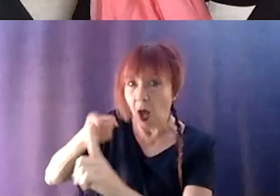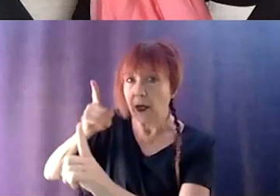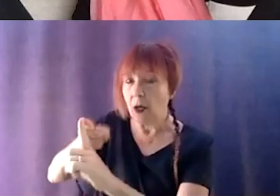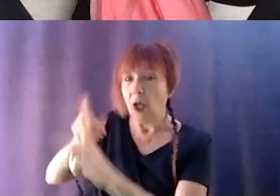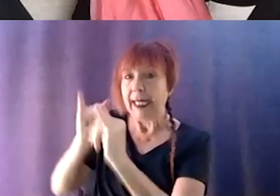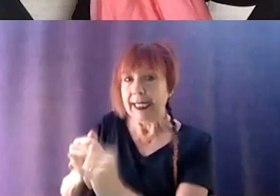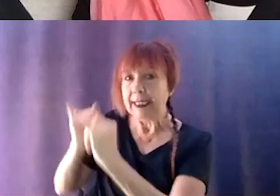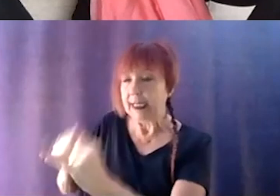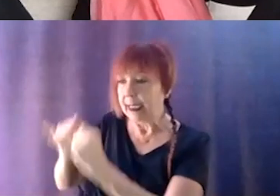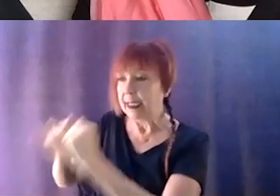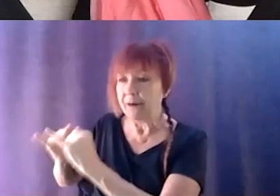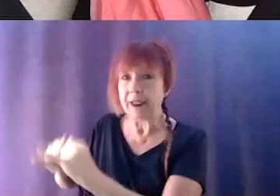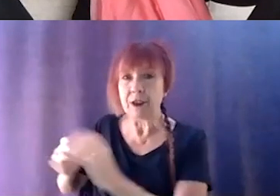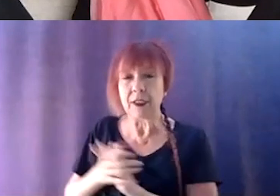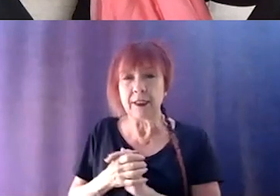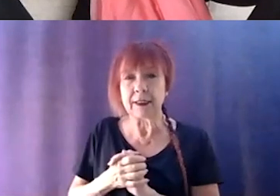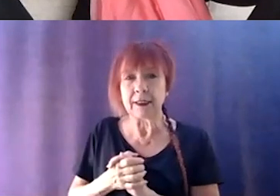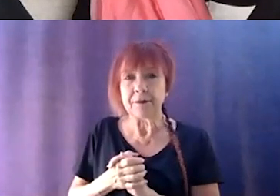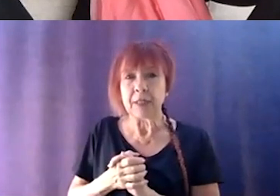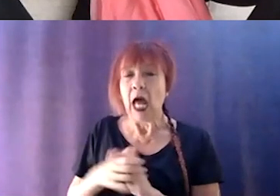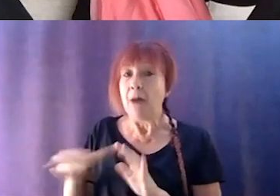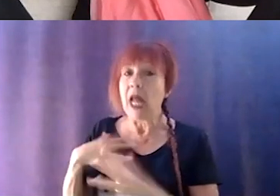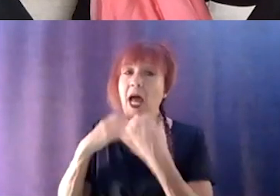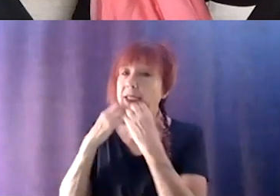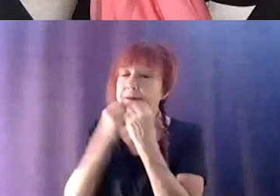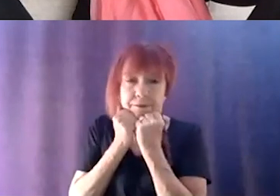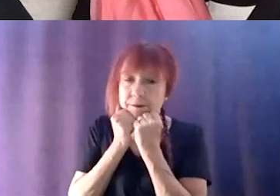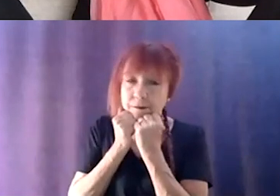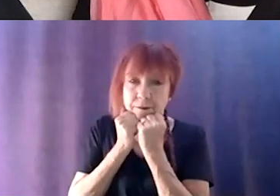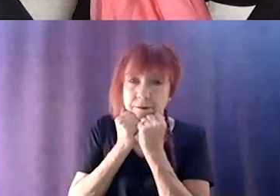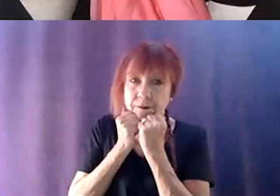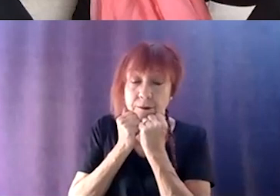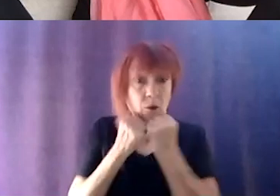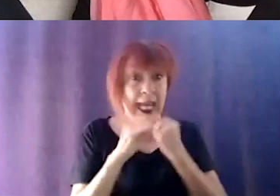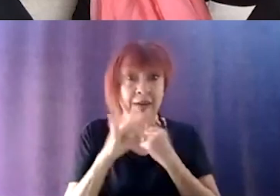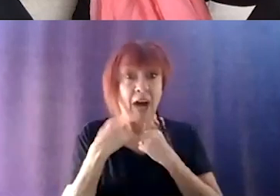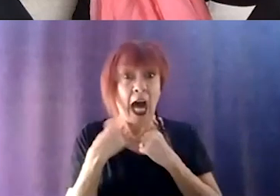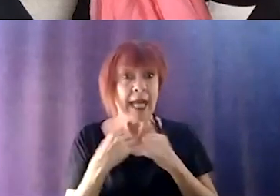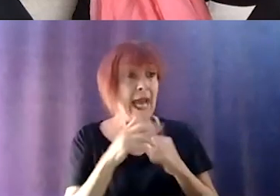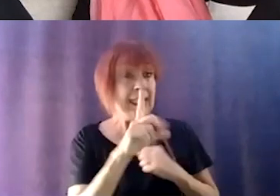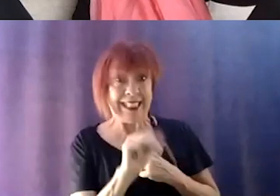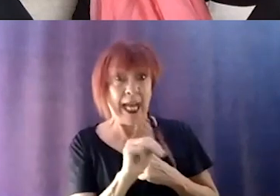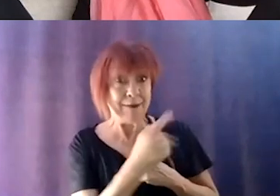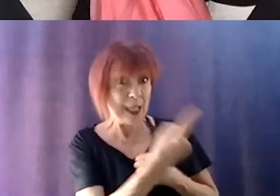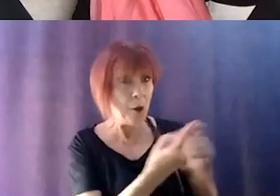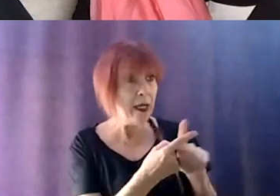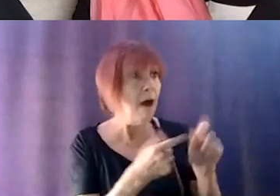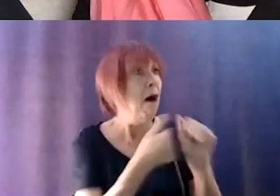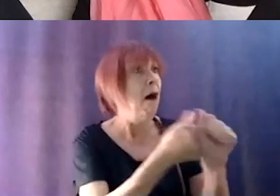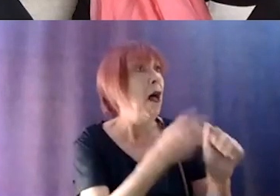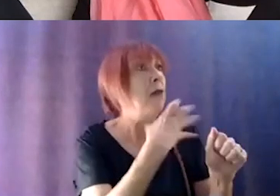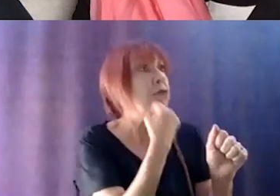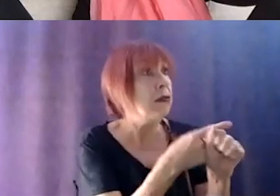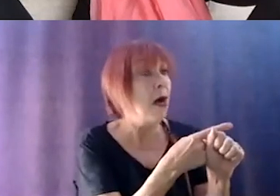just, I know it's something that I hold on to when somebody I follow responds to me, and